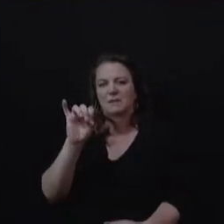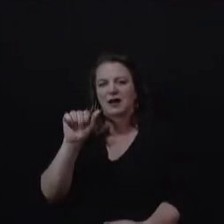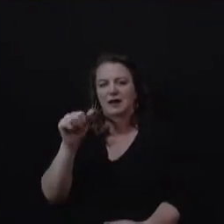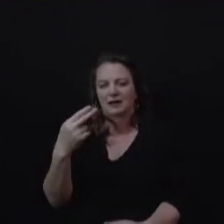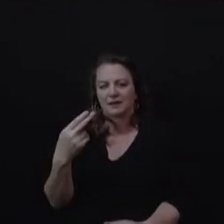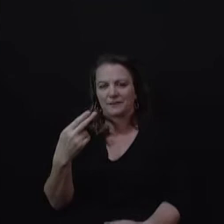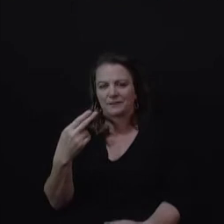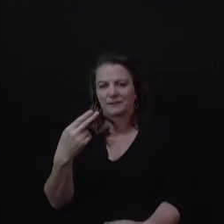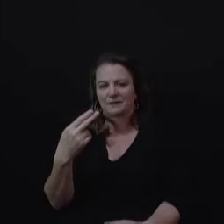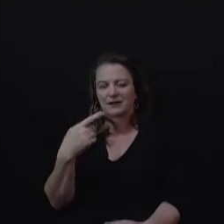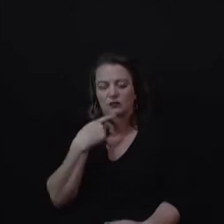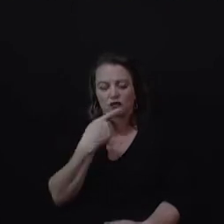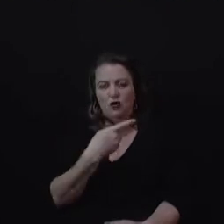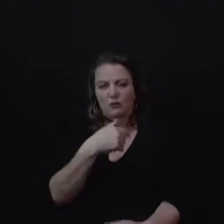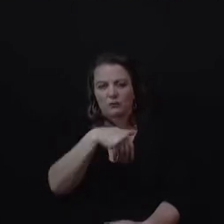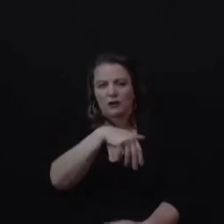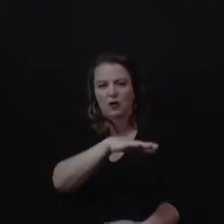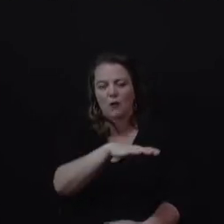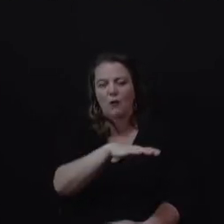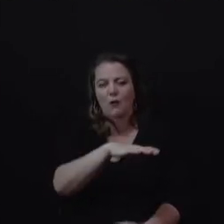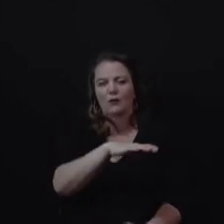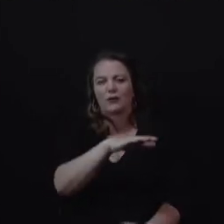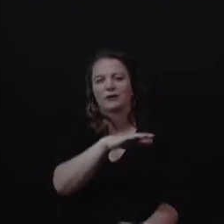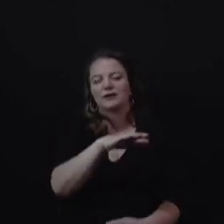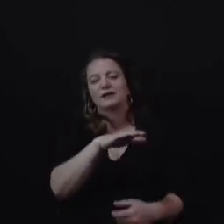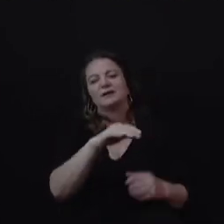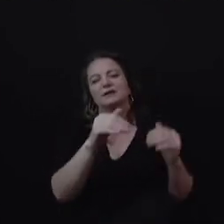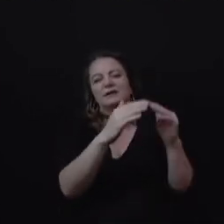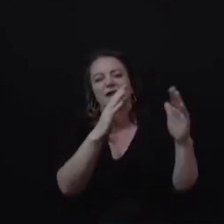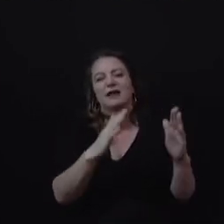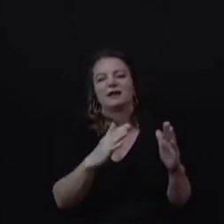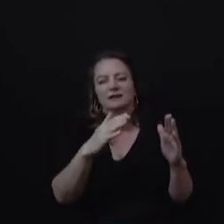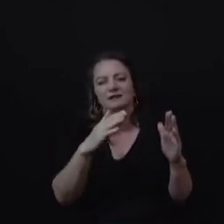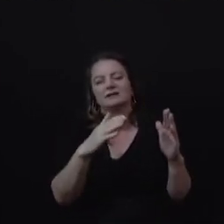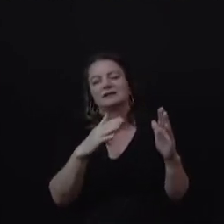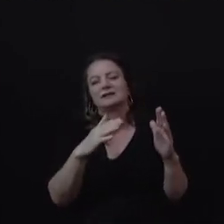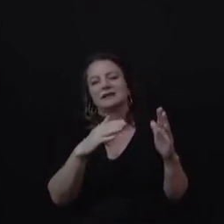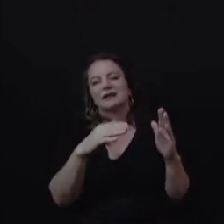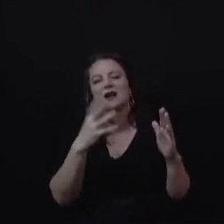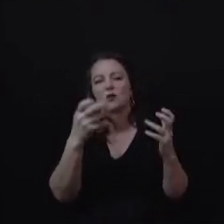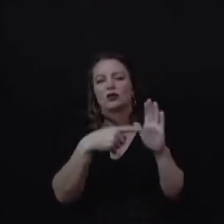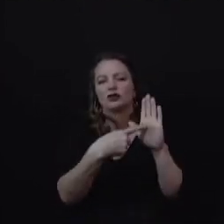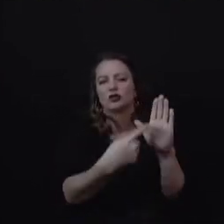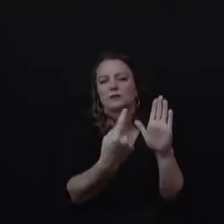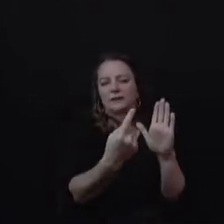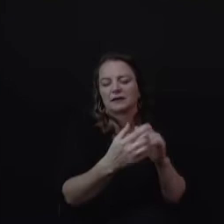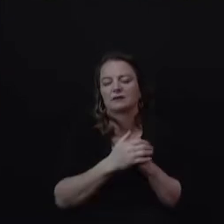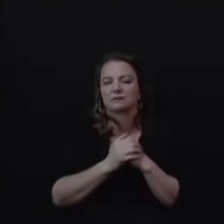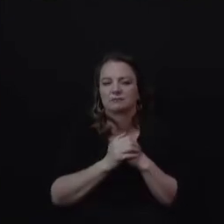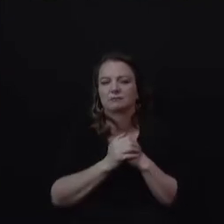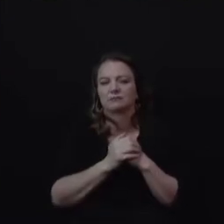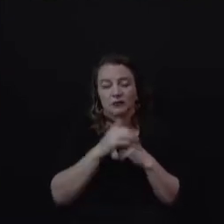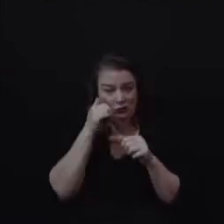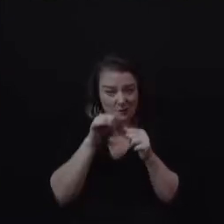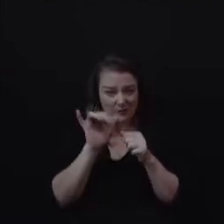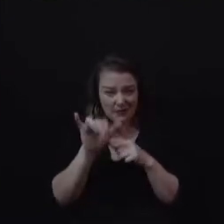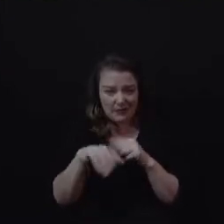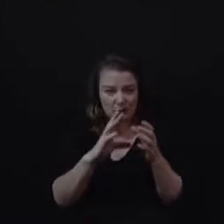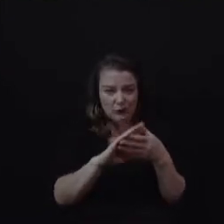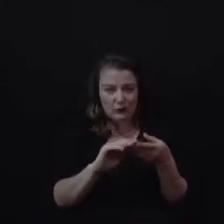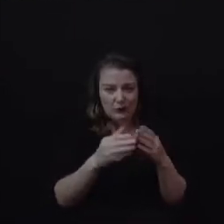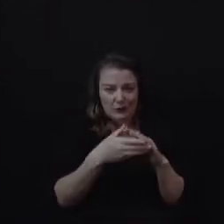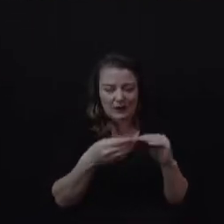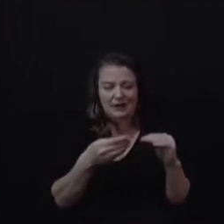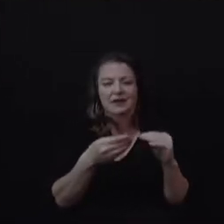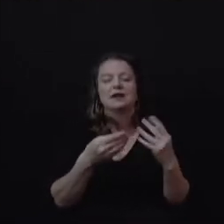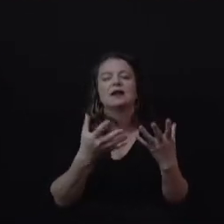was told to go to the potter's house because God wanted to show him something. Thank you, Lord. Remember that? He wanted